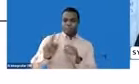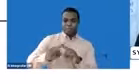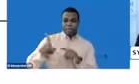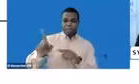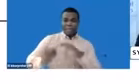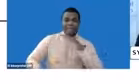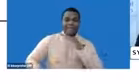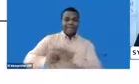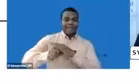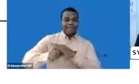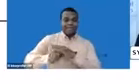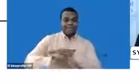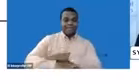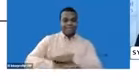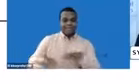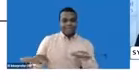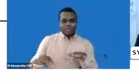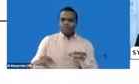because oh